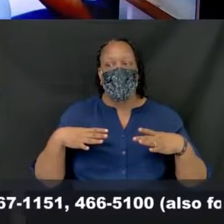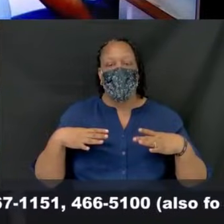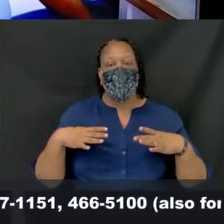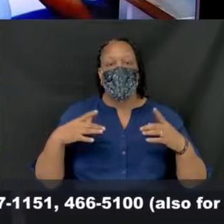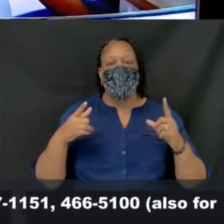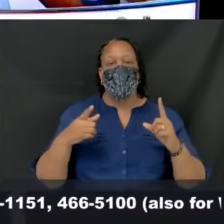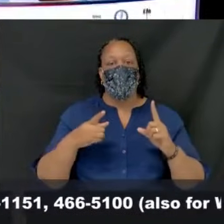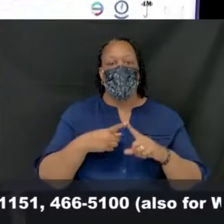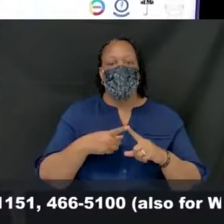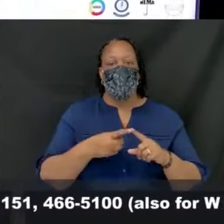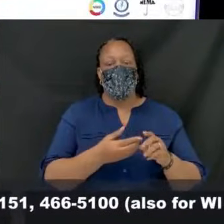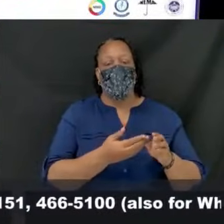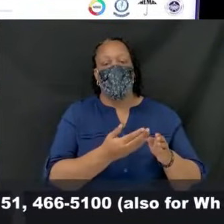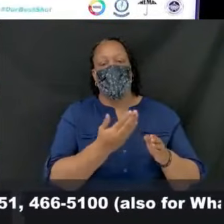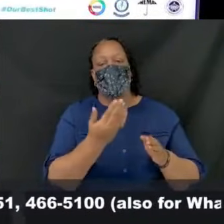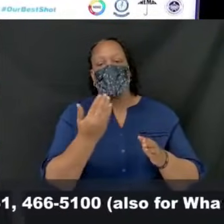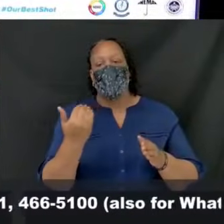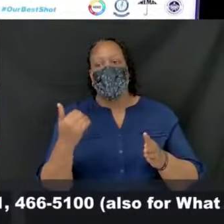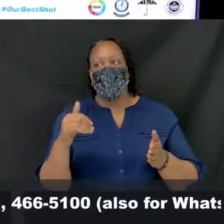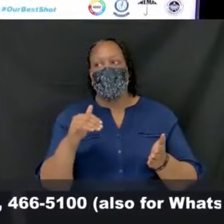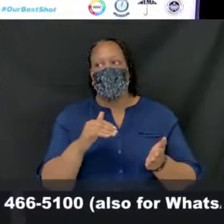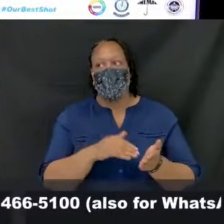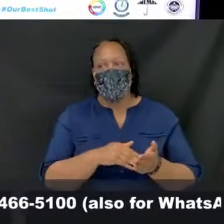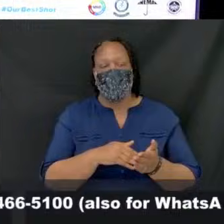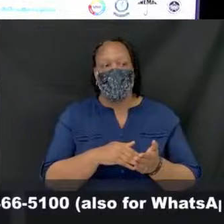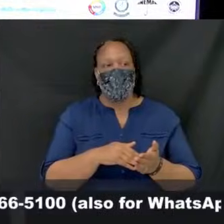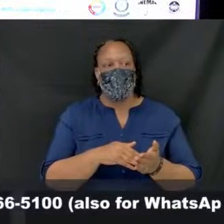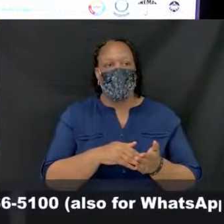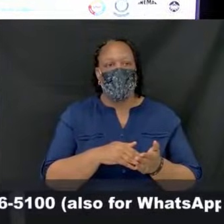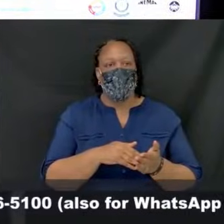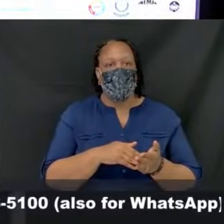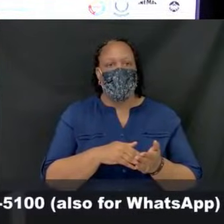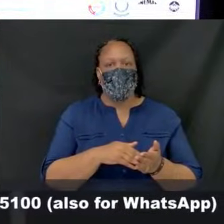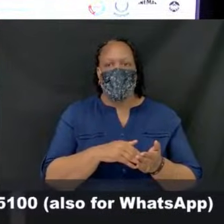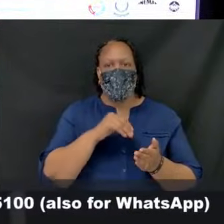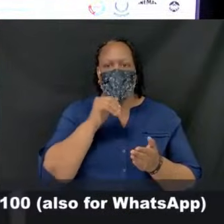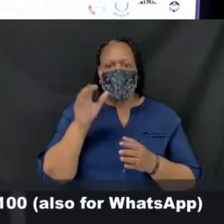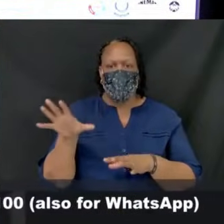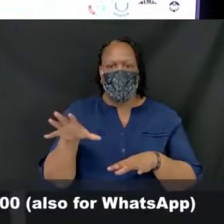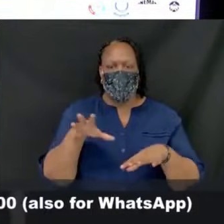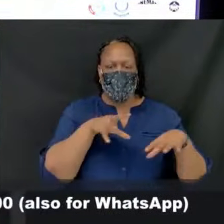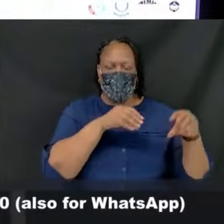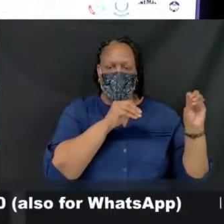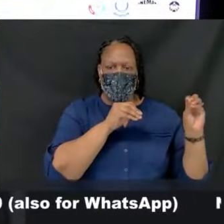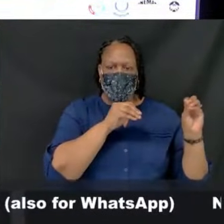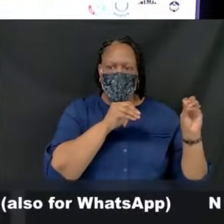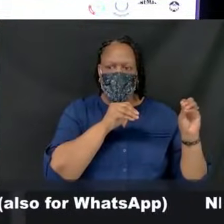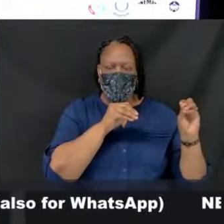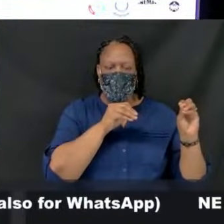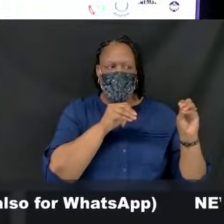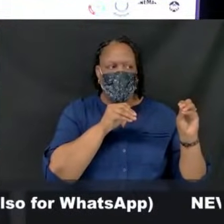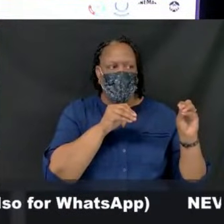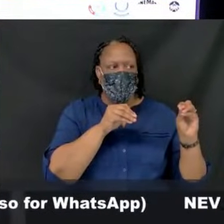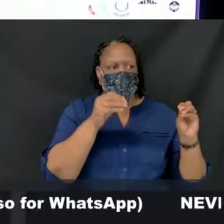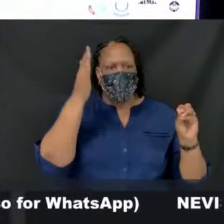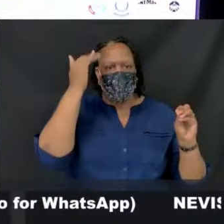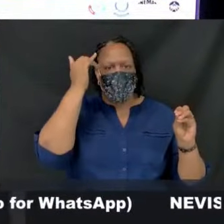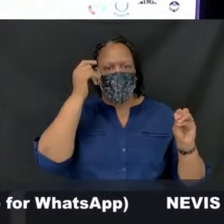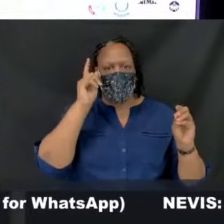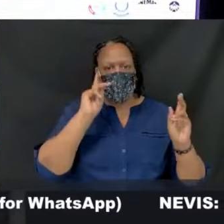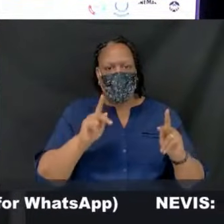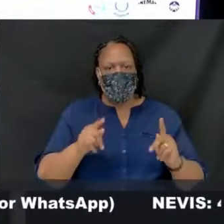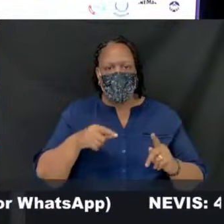return. Official leave means something else and is meant to mislead people.